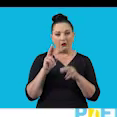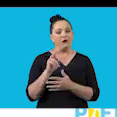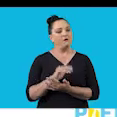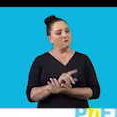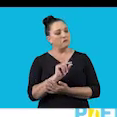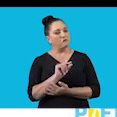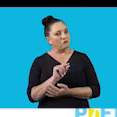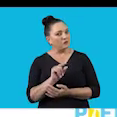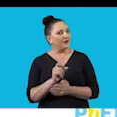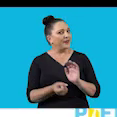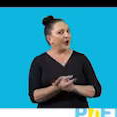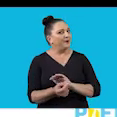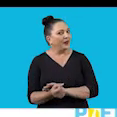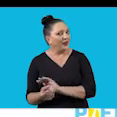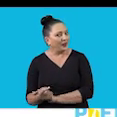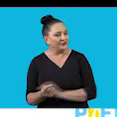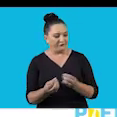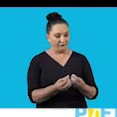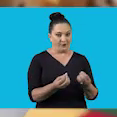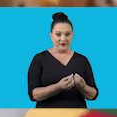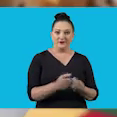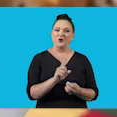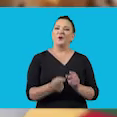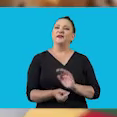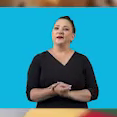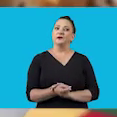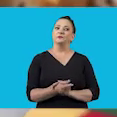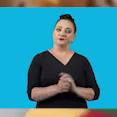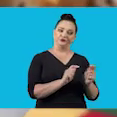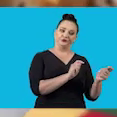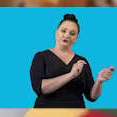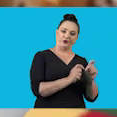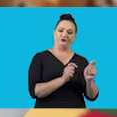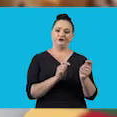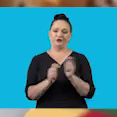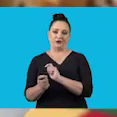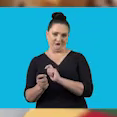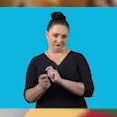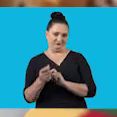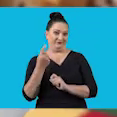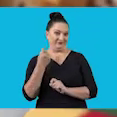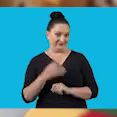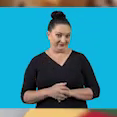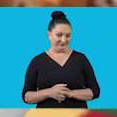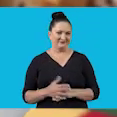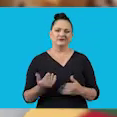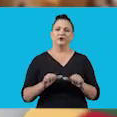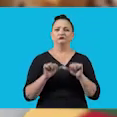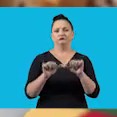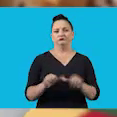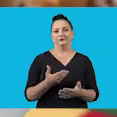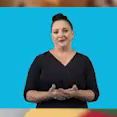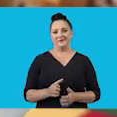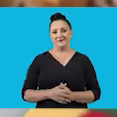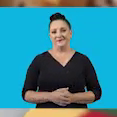shed some light onto what is happening to the states of matter as these particles are transitioning from one state to the next. So now let's